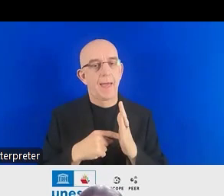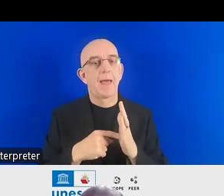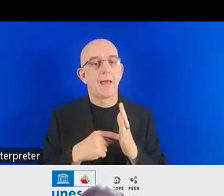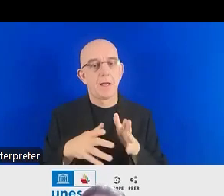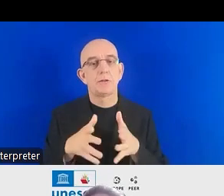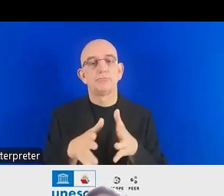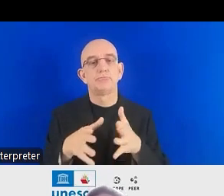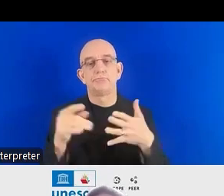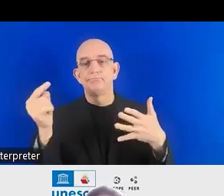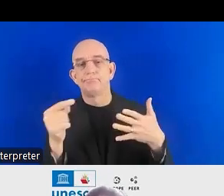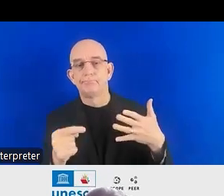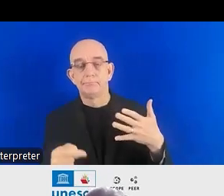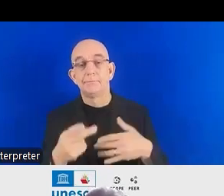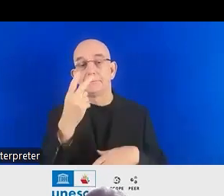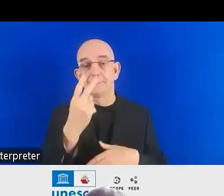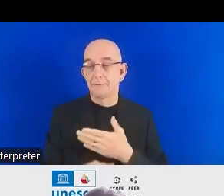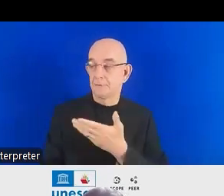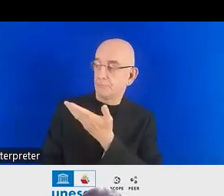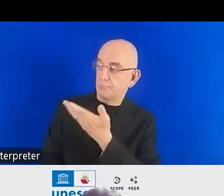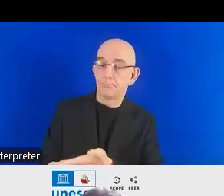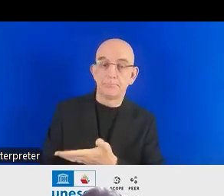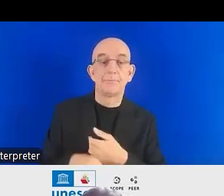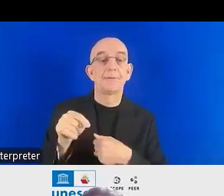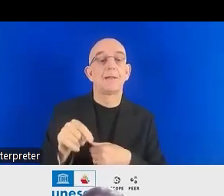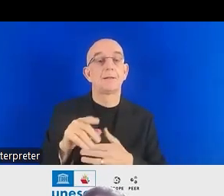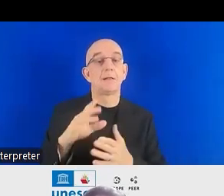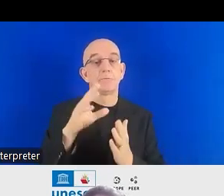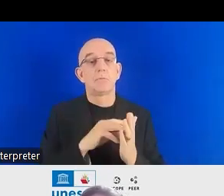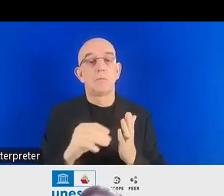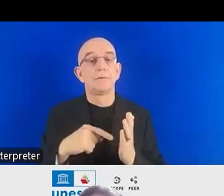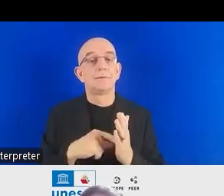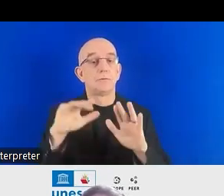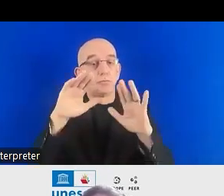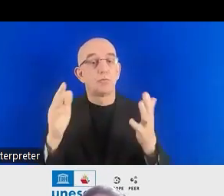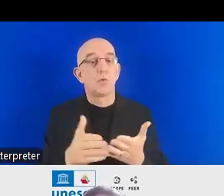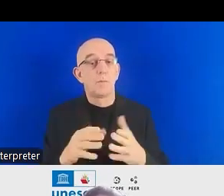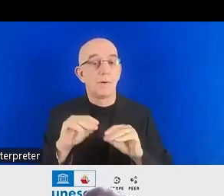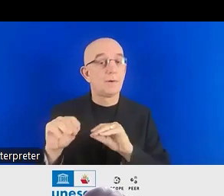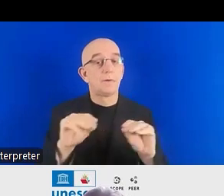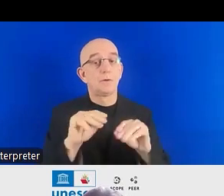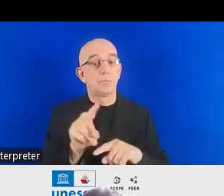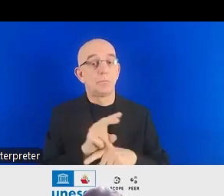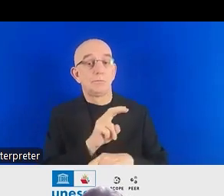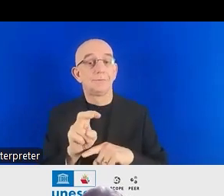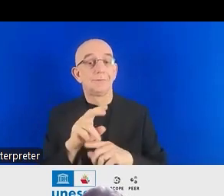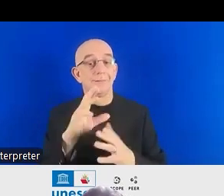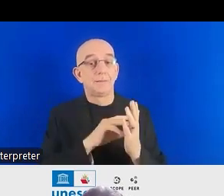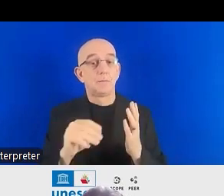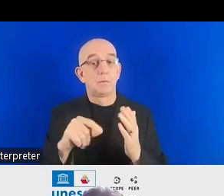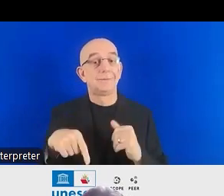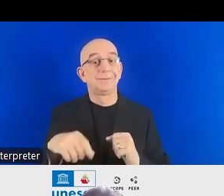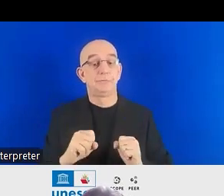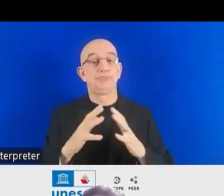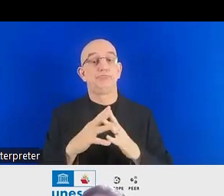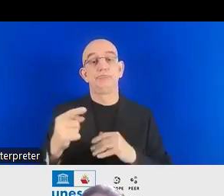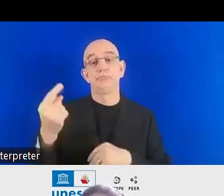have launched another report, a regional report that is focused on Eastern Europe, Central Asia, and